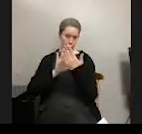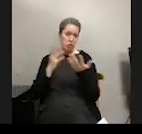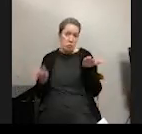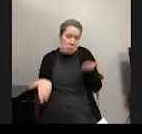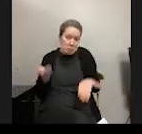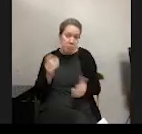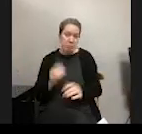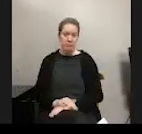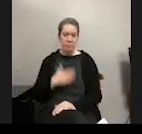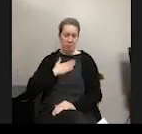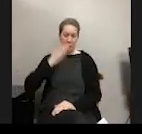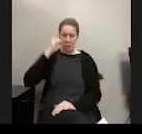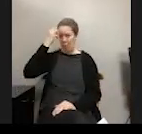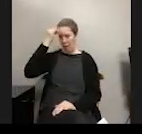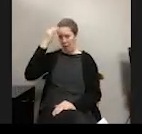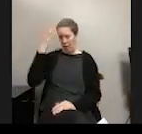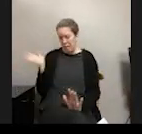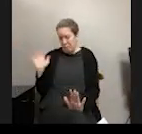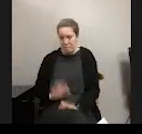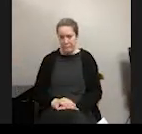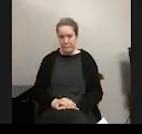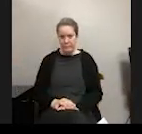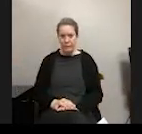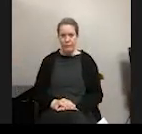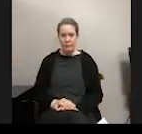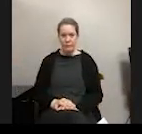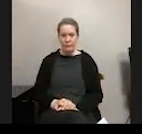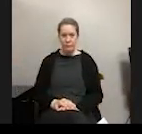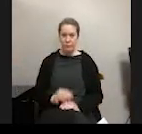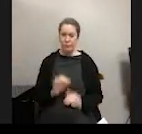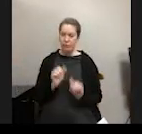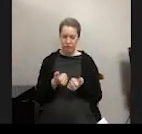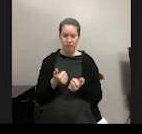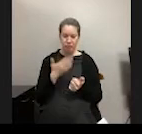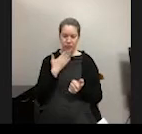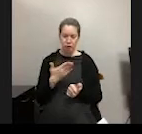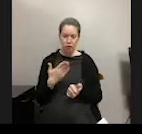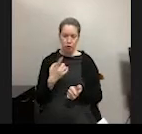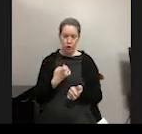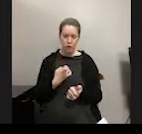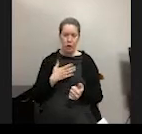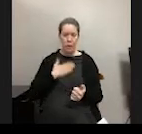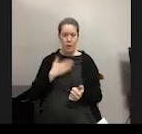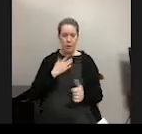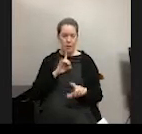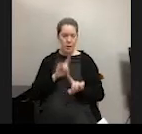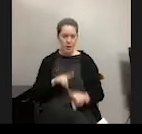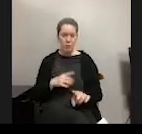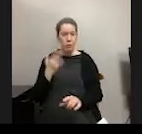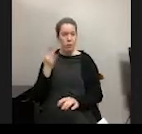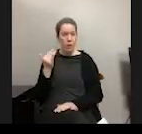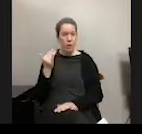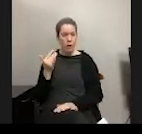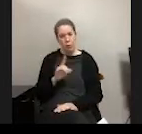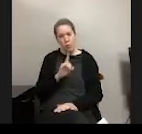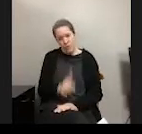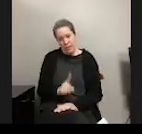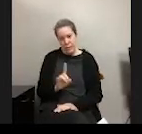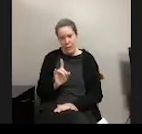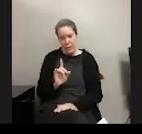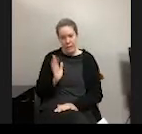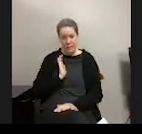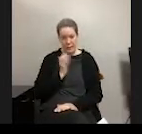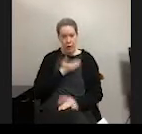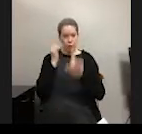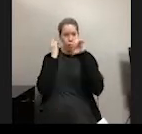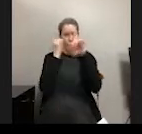Jane. Great question and comment there, Jane, and happy to answer because it's basically what we've set out to do is to raise awareness,